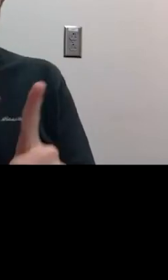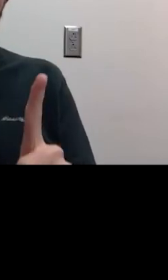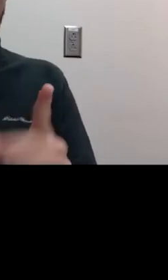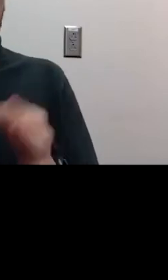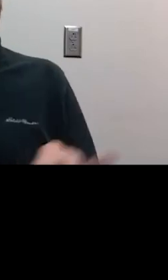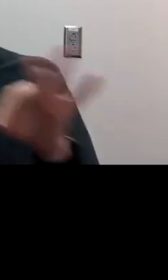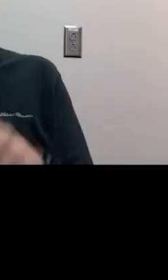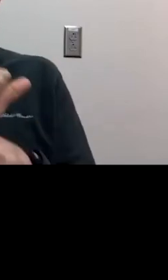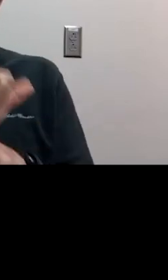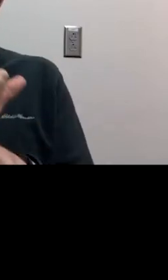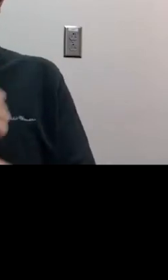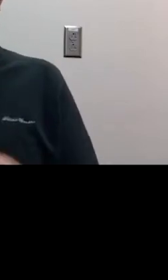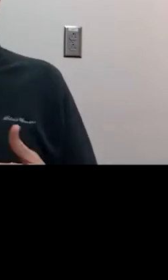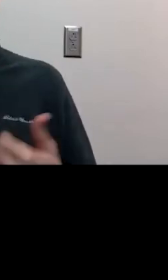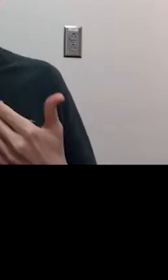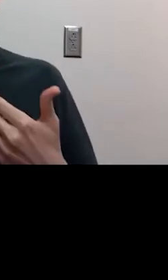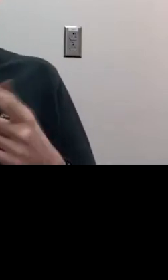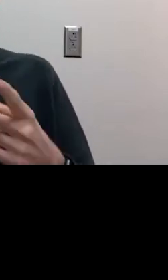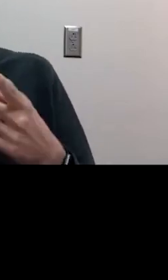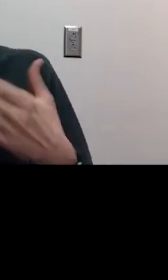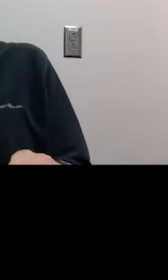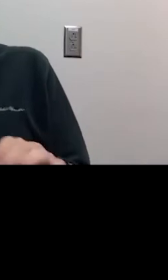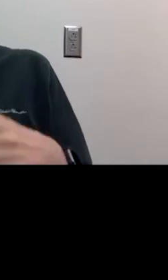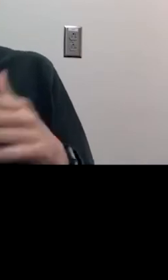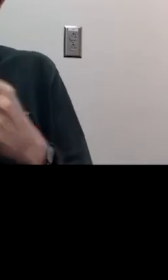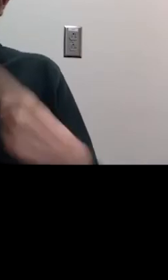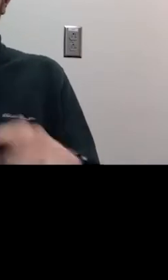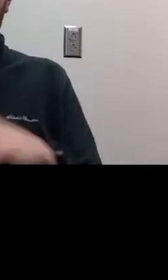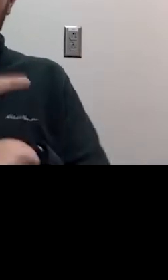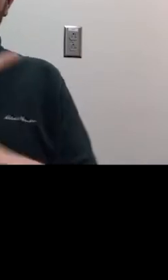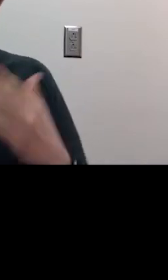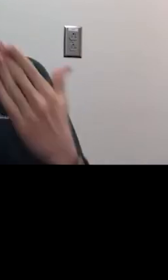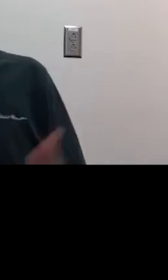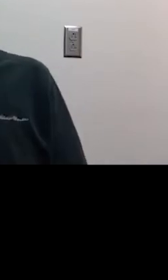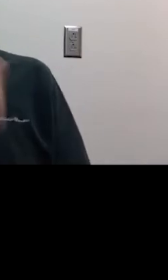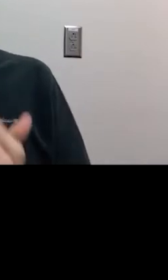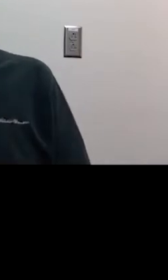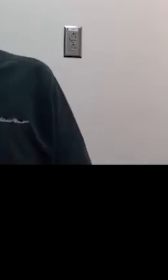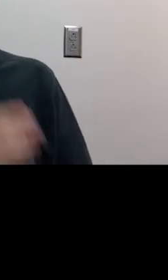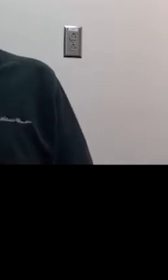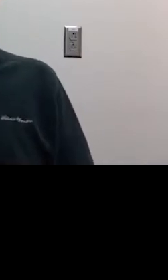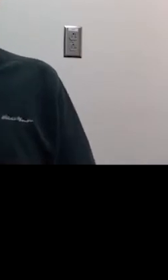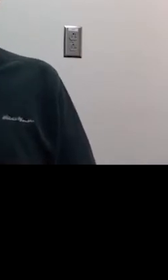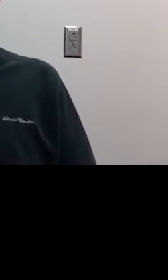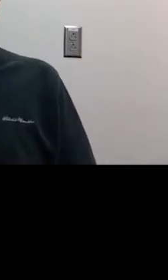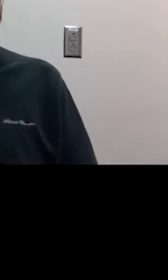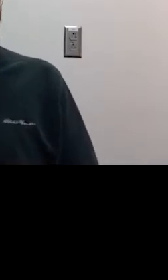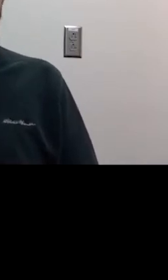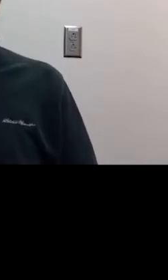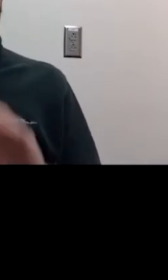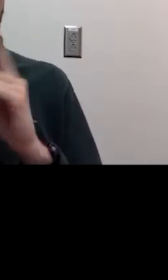have the chance to get to share some of that with you. So thank you for that. And thank you, Dr. Lee and the department